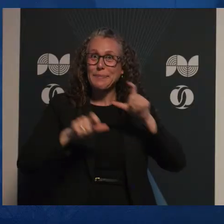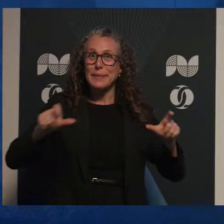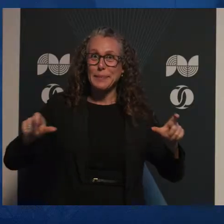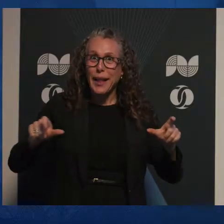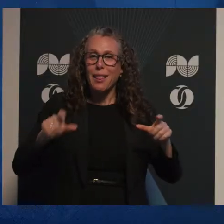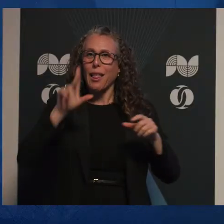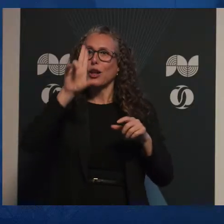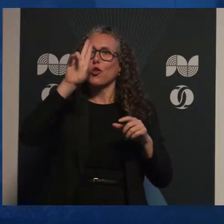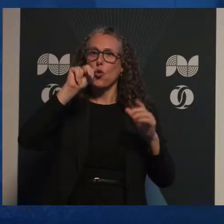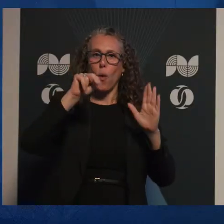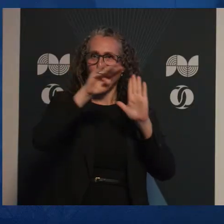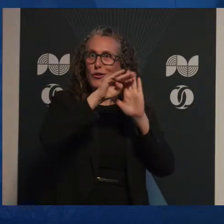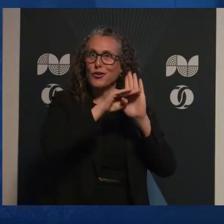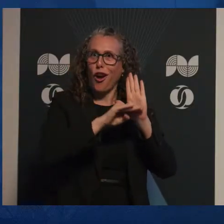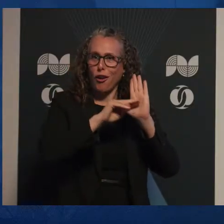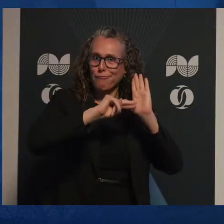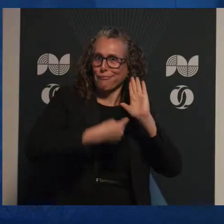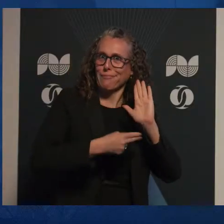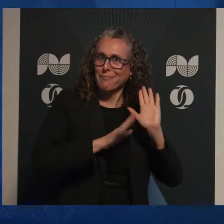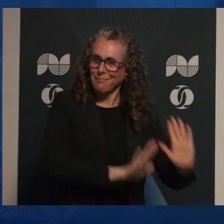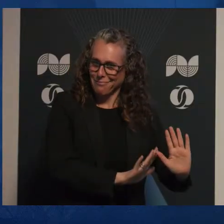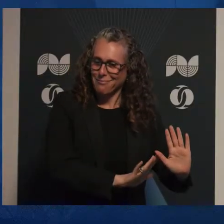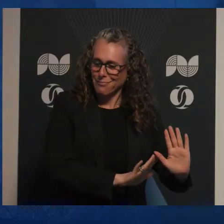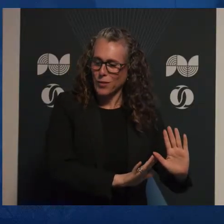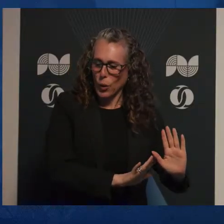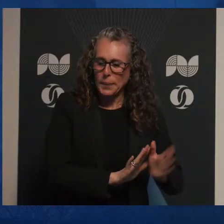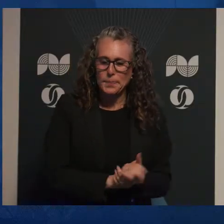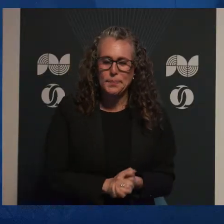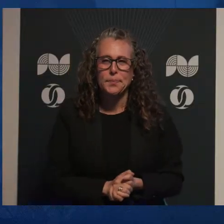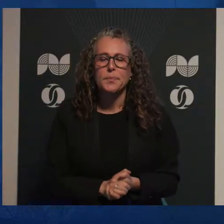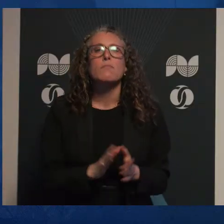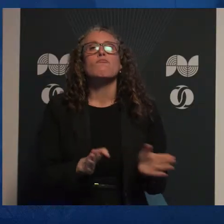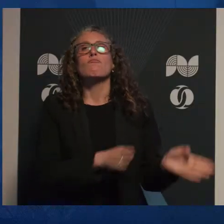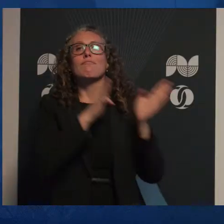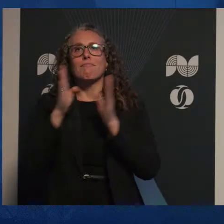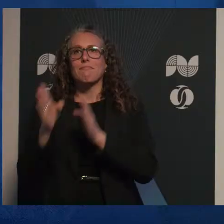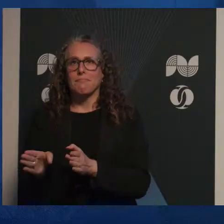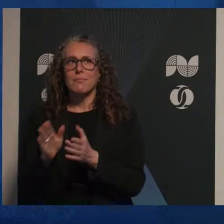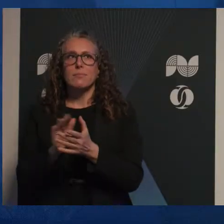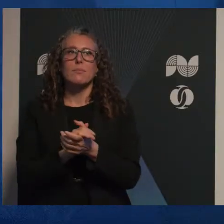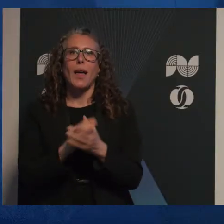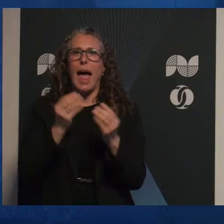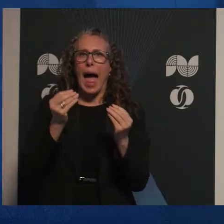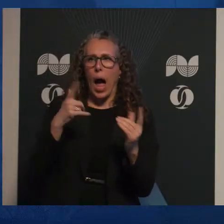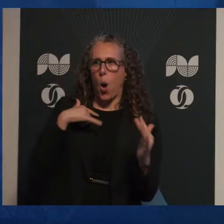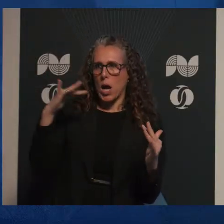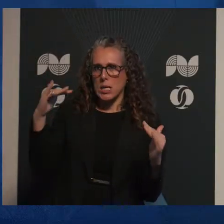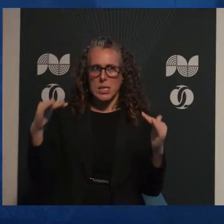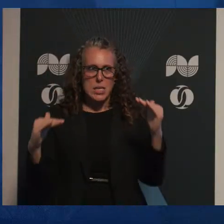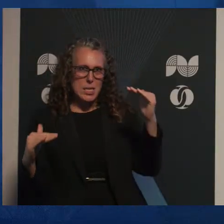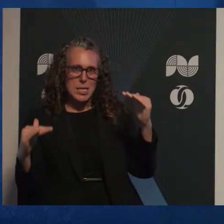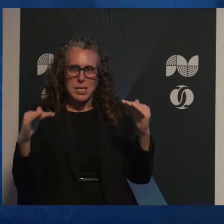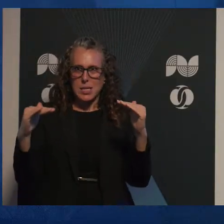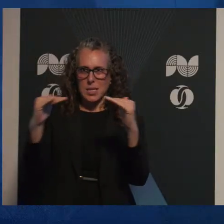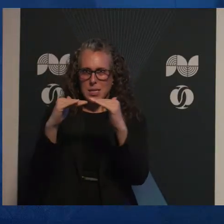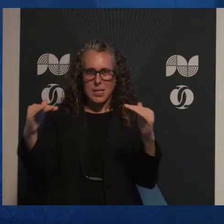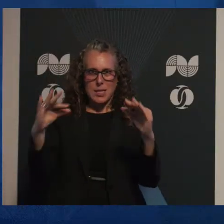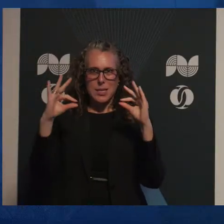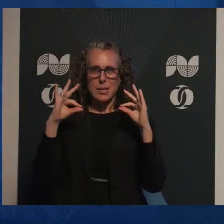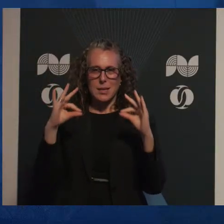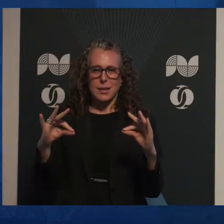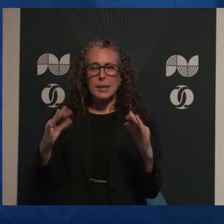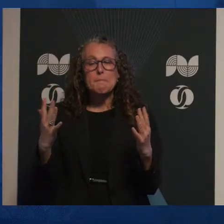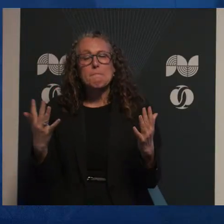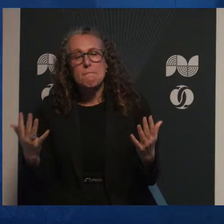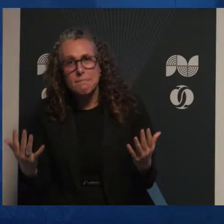Charter. On the whole question of getting the balance right, I think in certain areas, particularly when we're